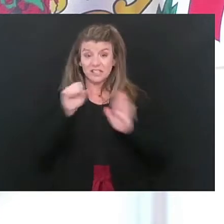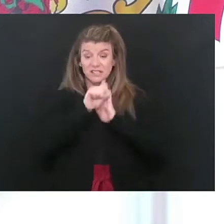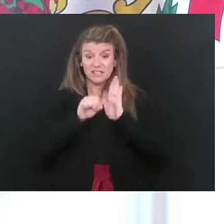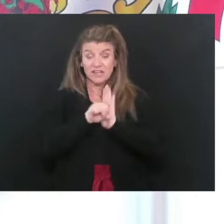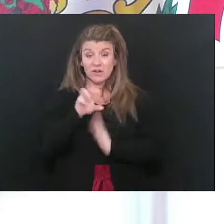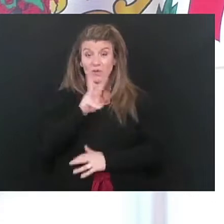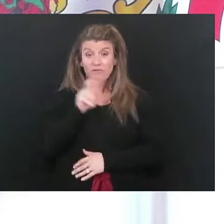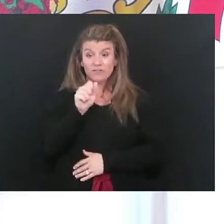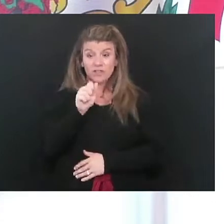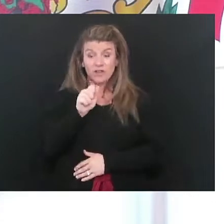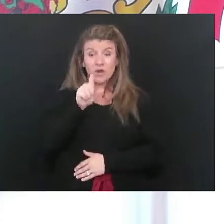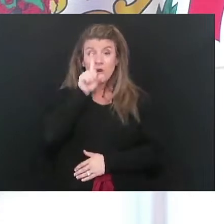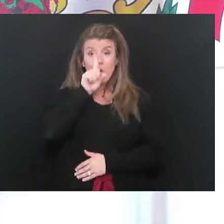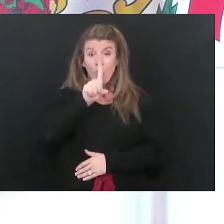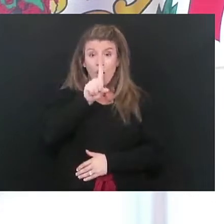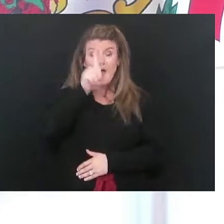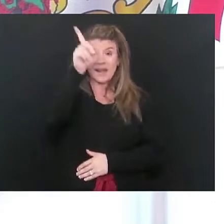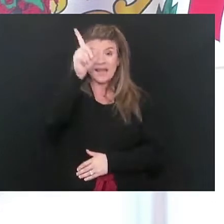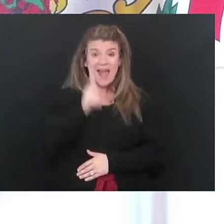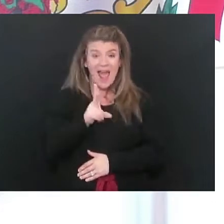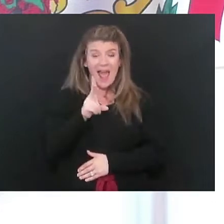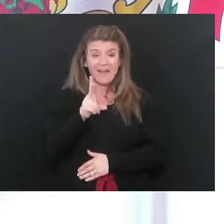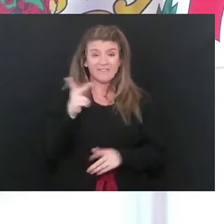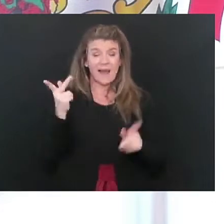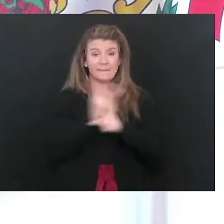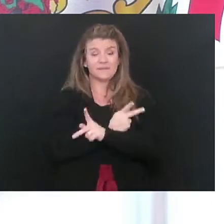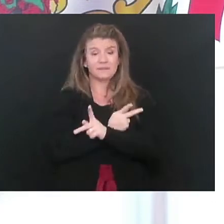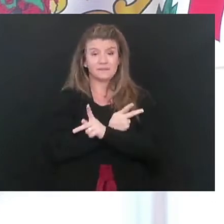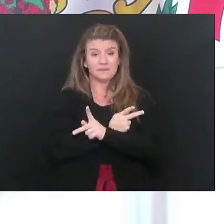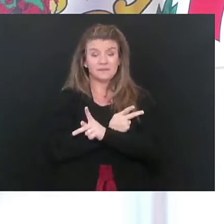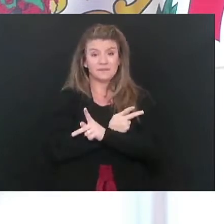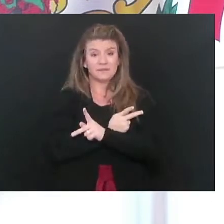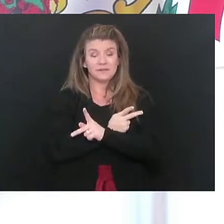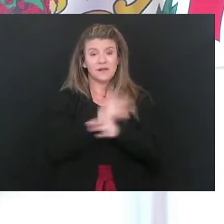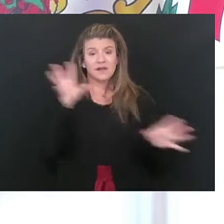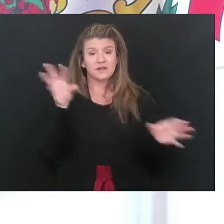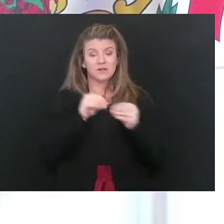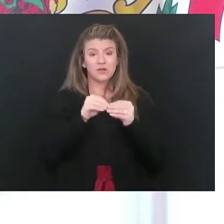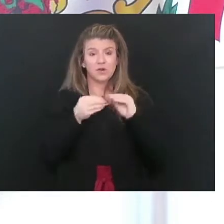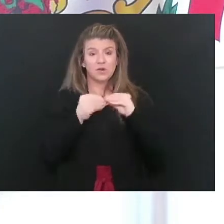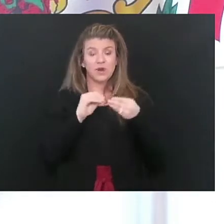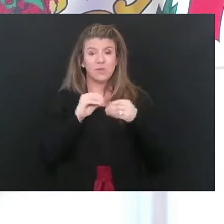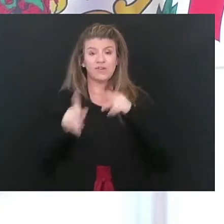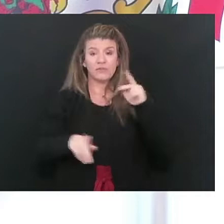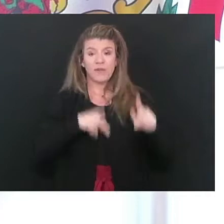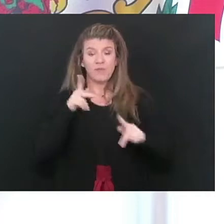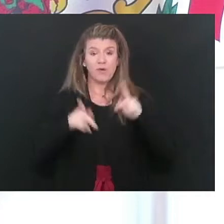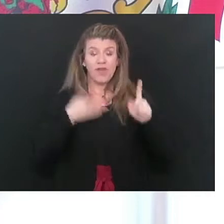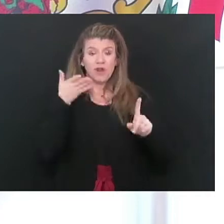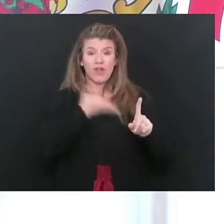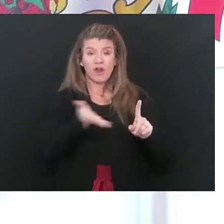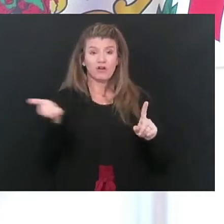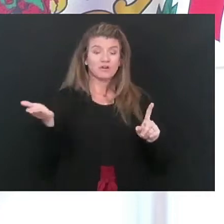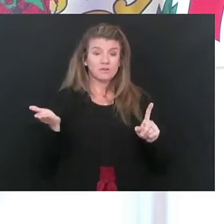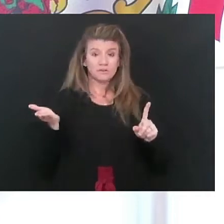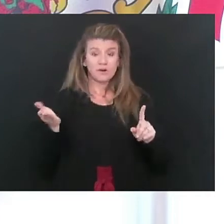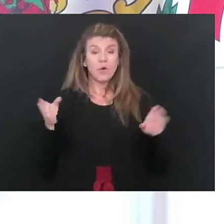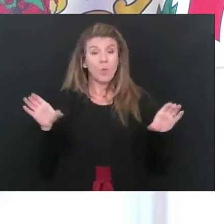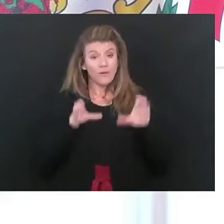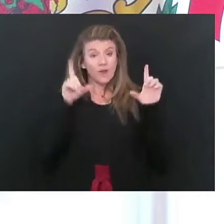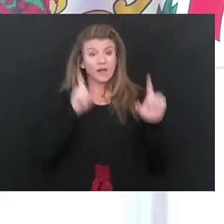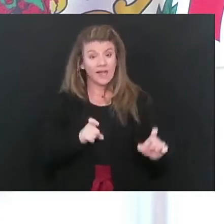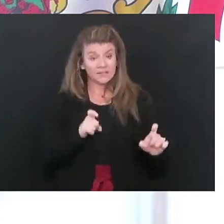Virginia 1.5 times the total number of people that are out there. We've done a